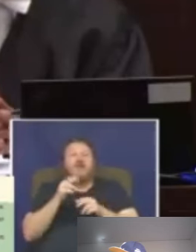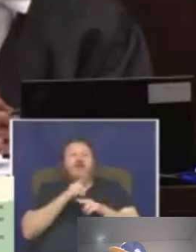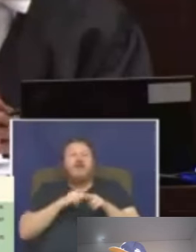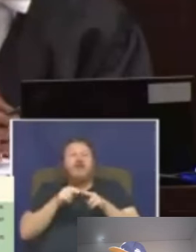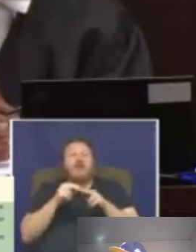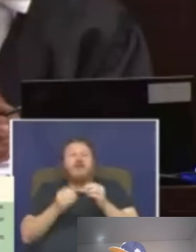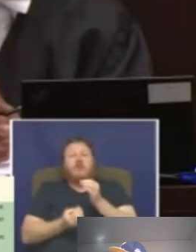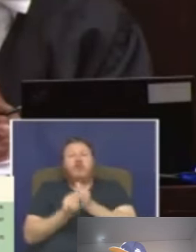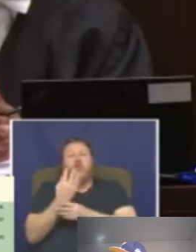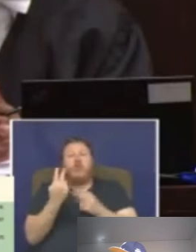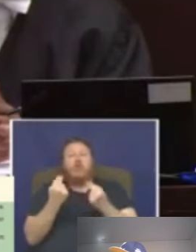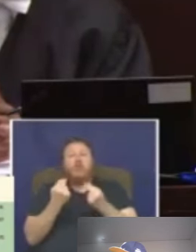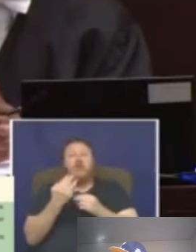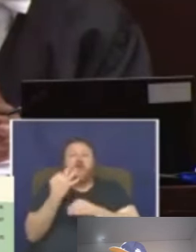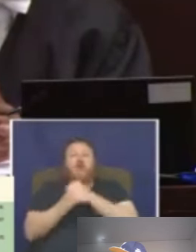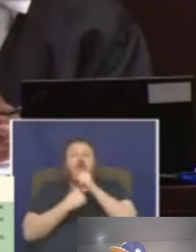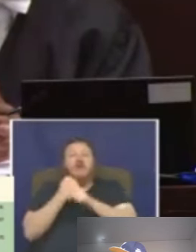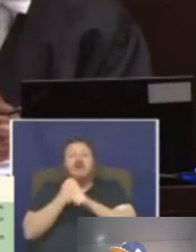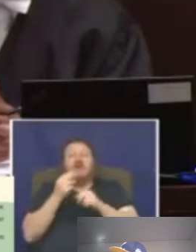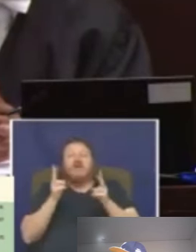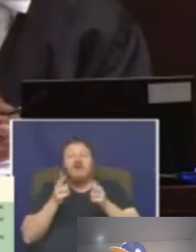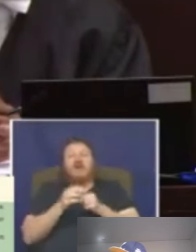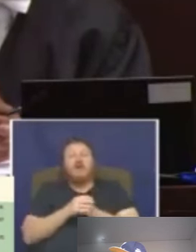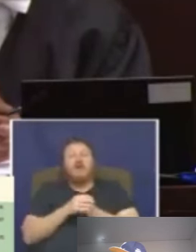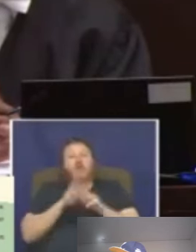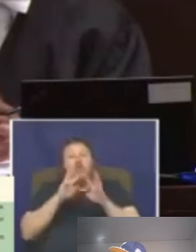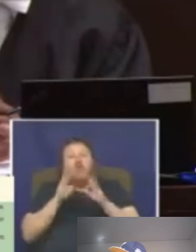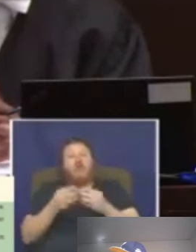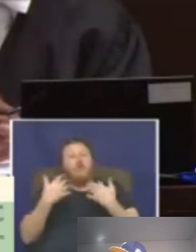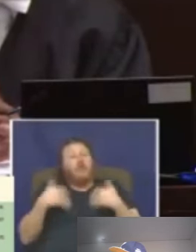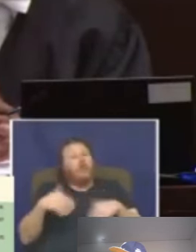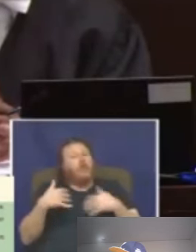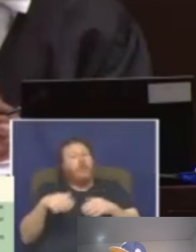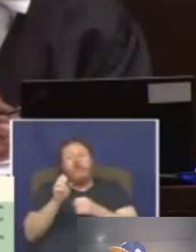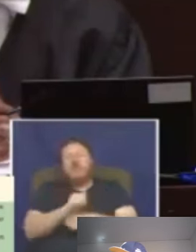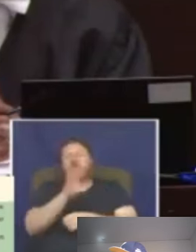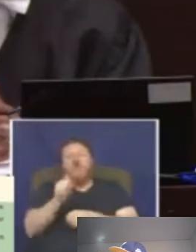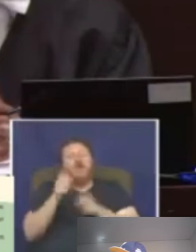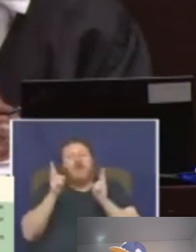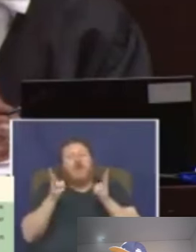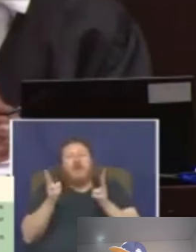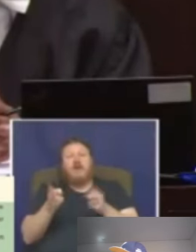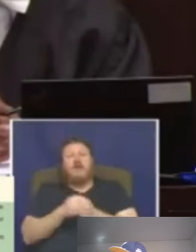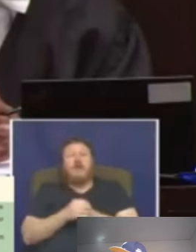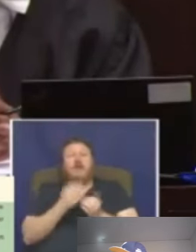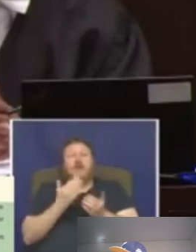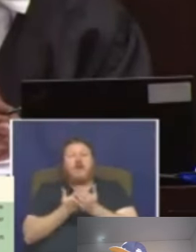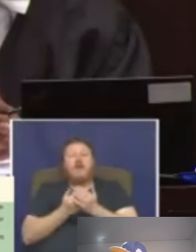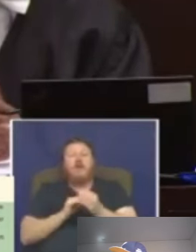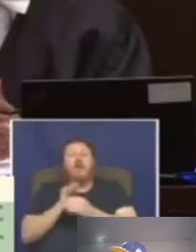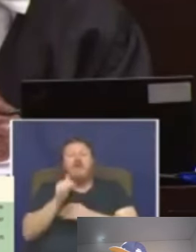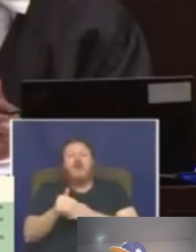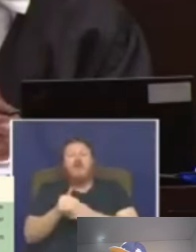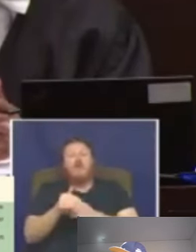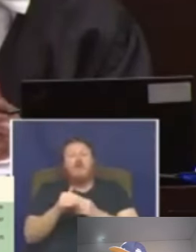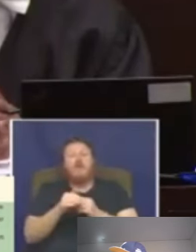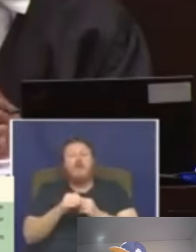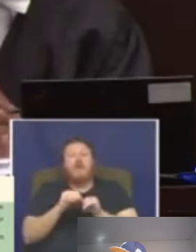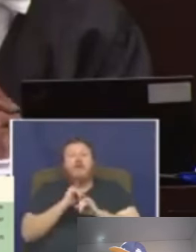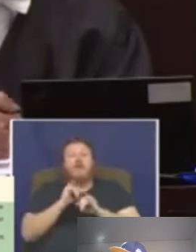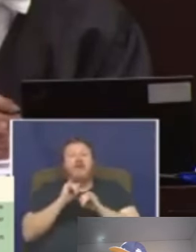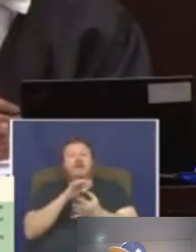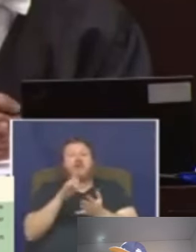reborn. 30 years on, the world is again marveling at the miracle of South Africa, how we once again are able to overcome the overwhelming odds, how we